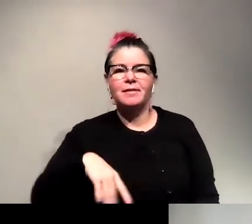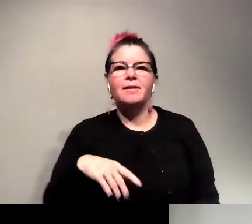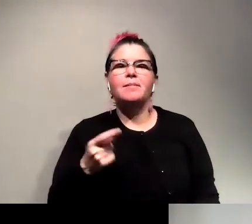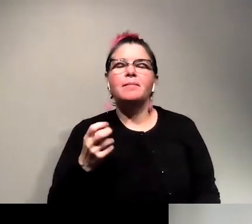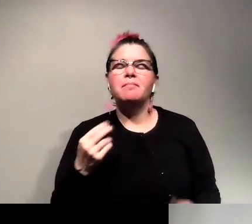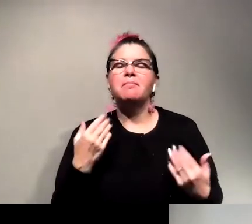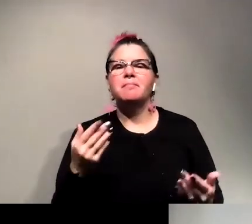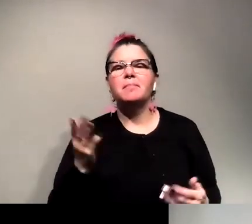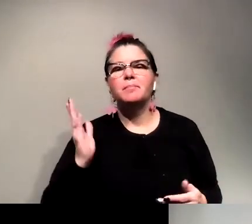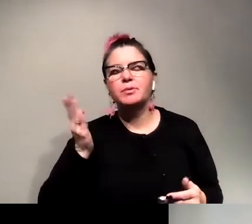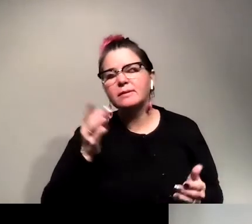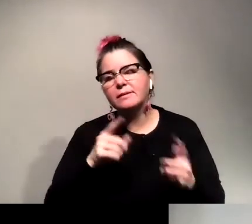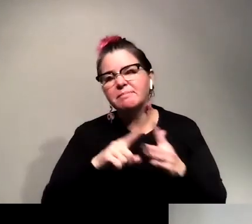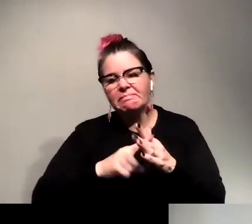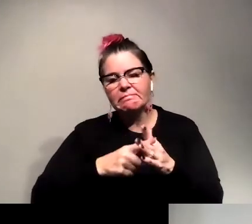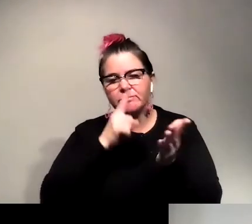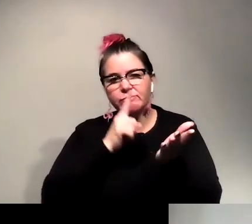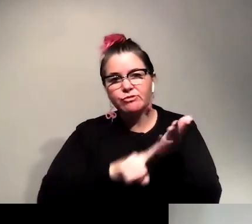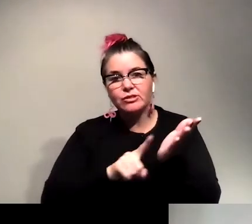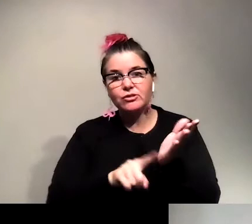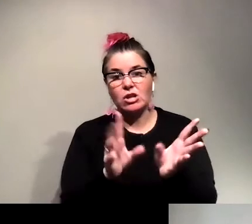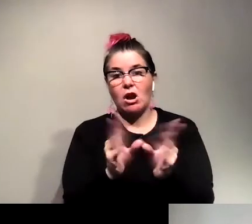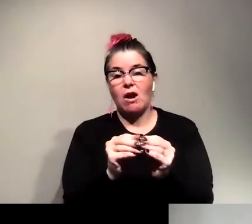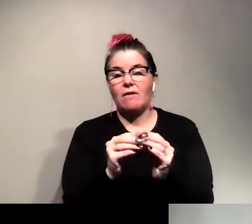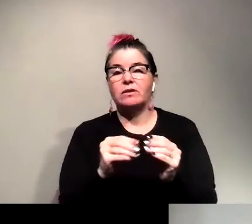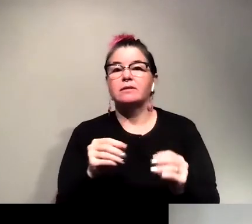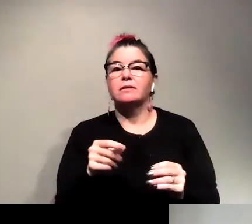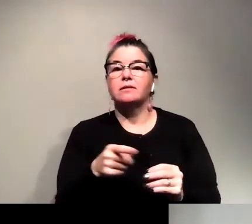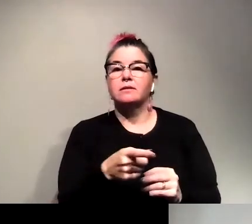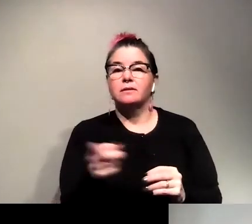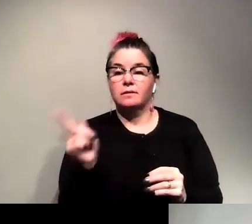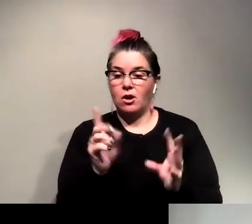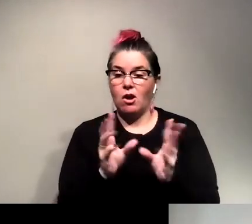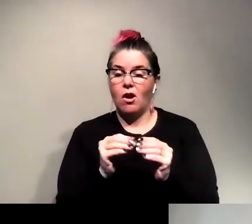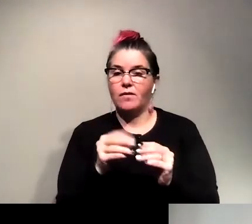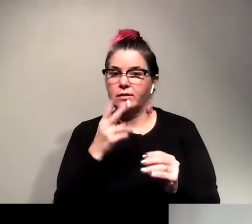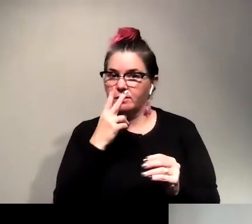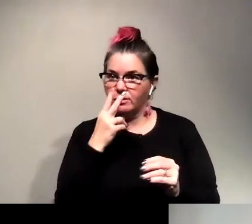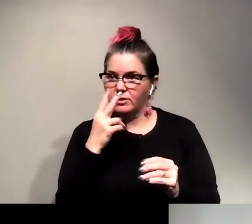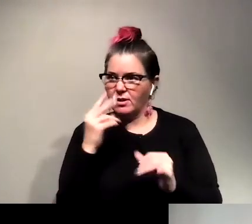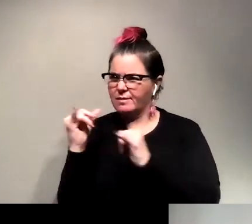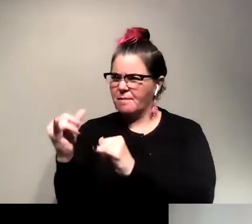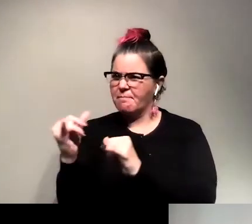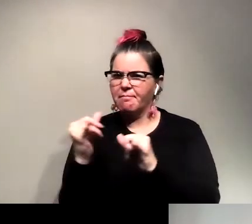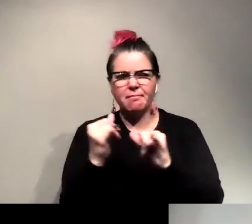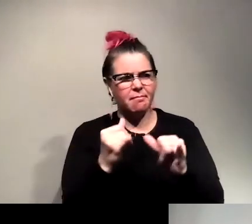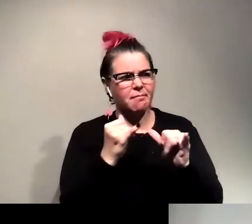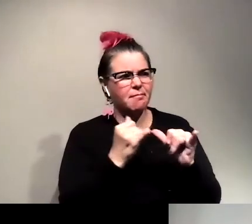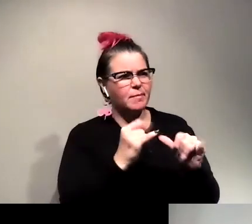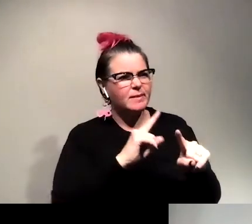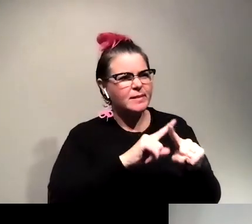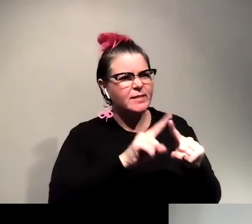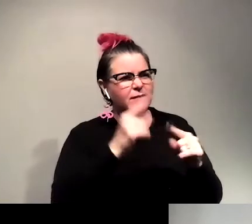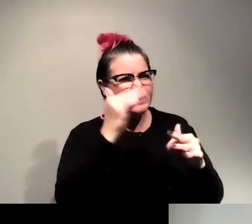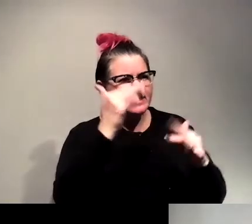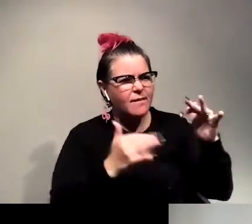some preliminary research at a conference. And at the conference, I saw people like myself who came from all these diverse